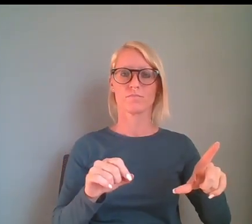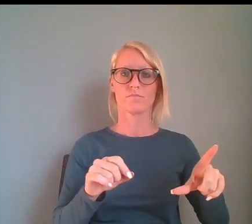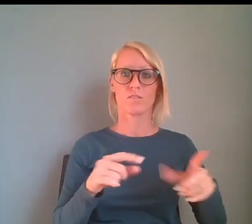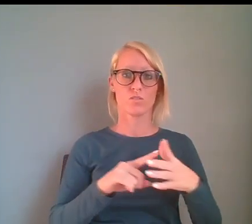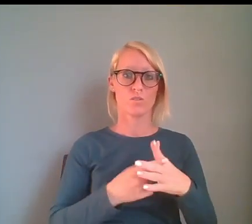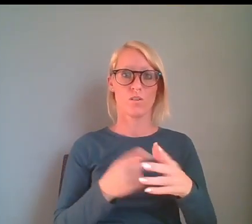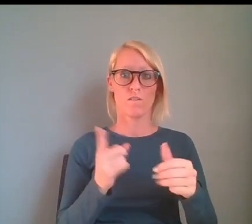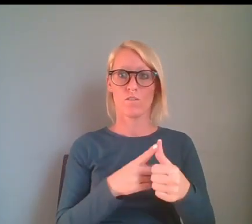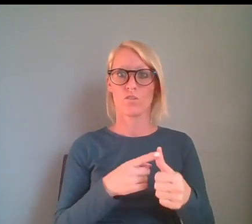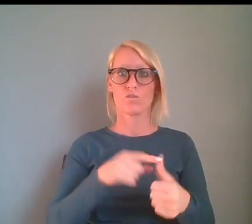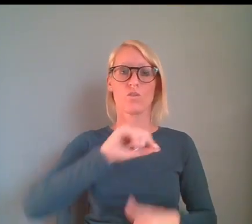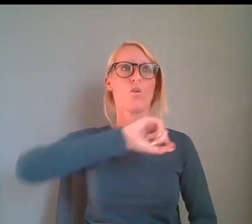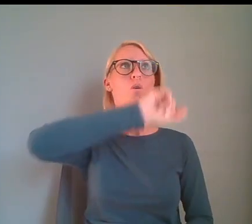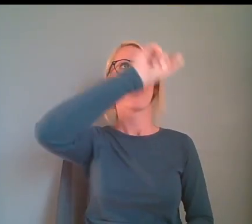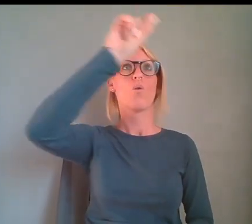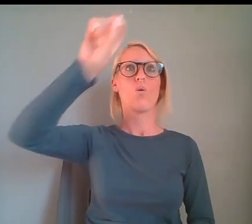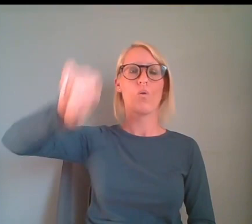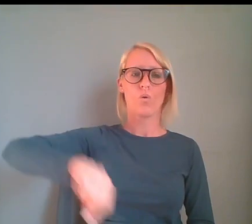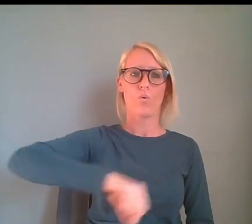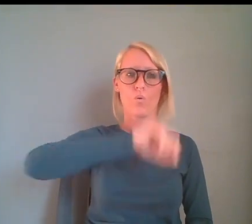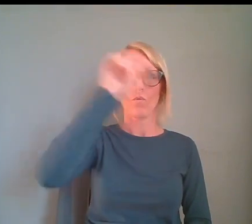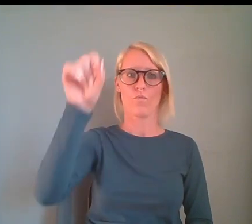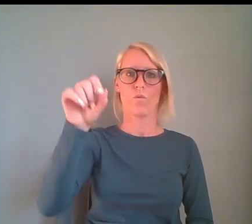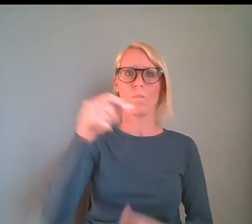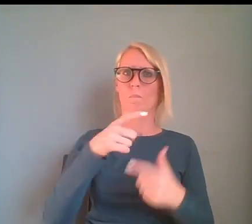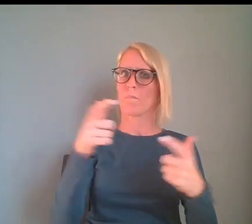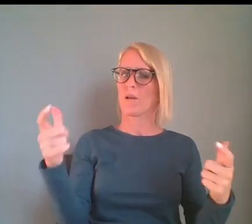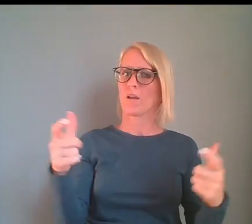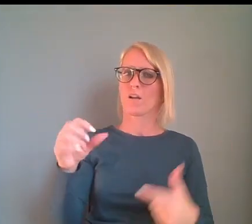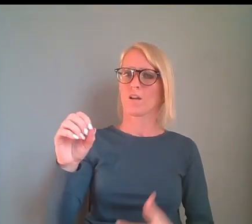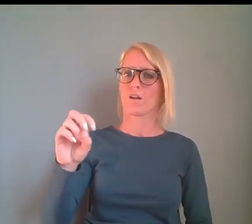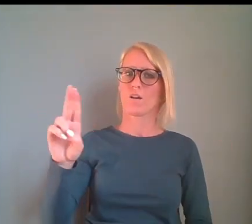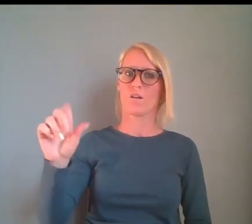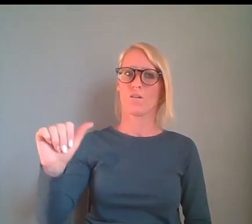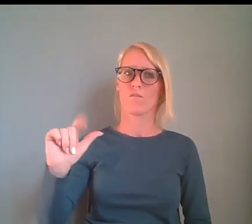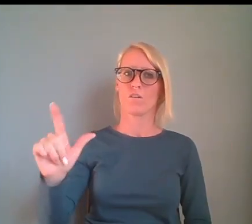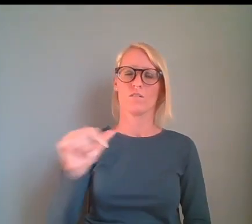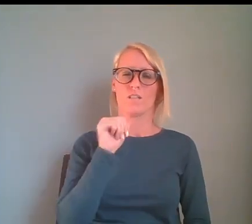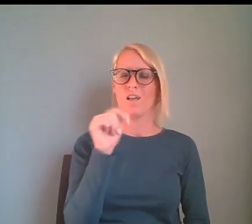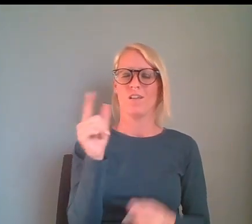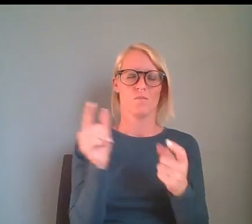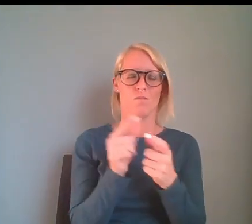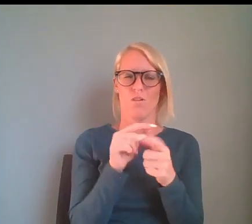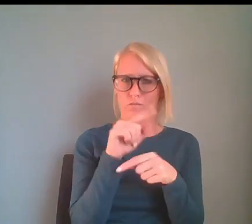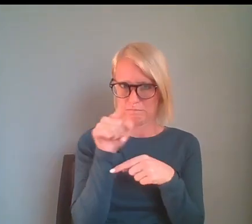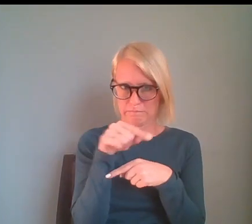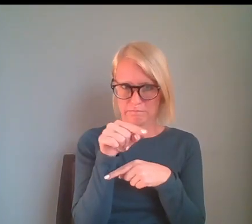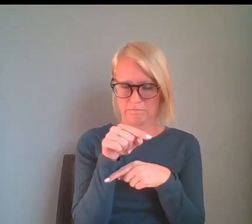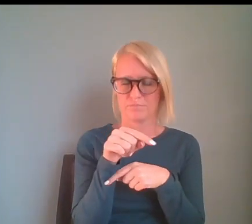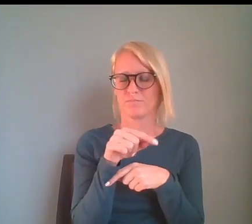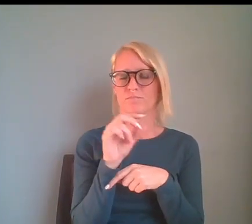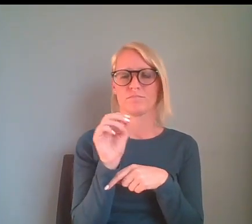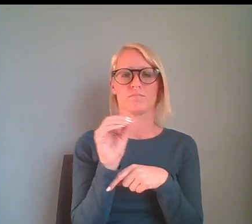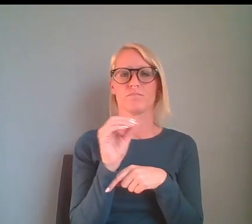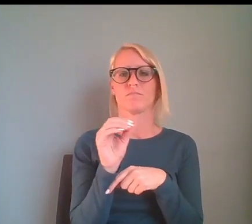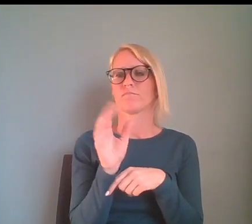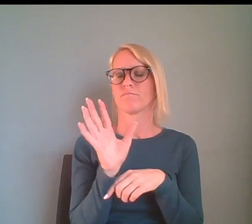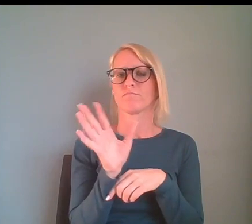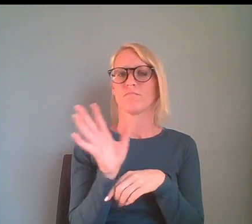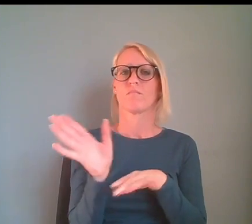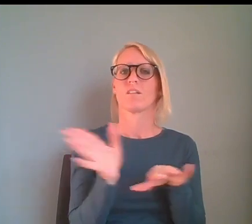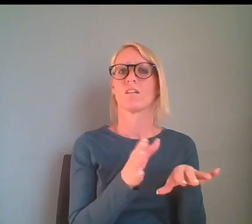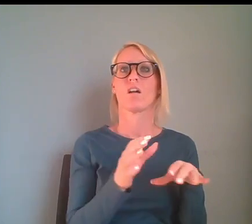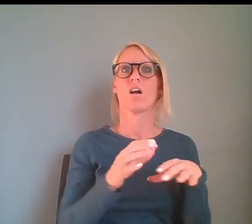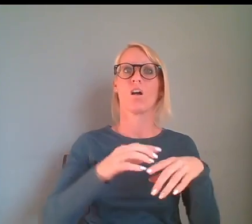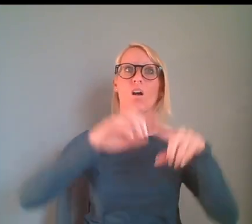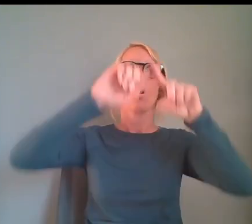oval. Like, I really didn't want you to make a little face like that. Okay, so make a pretty